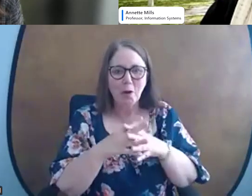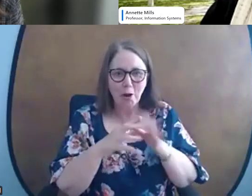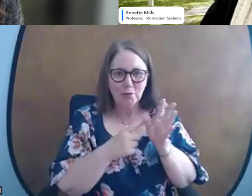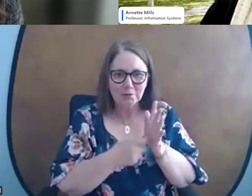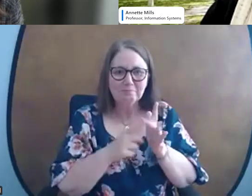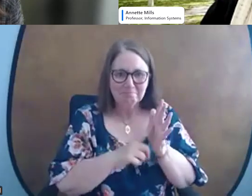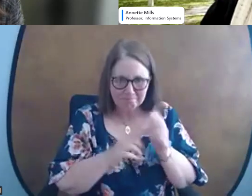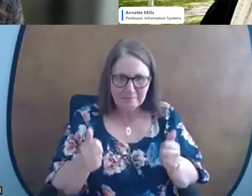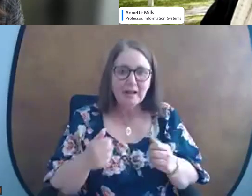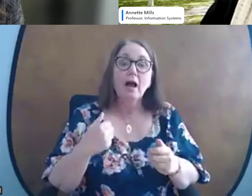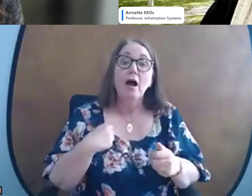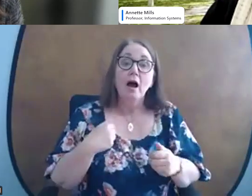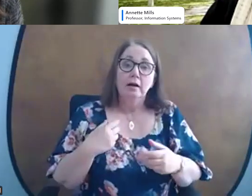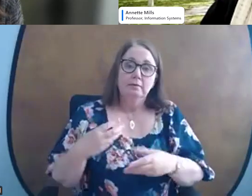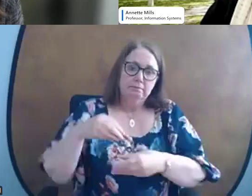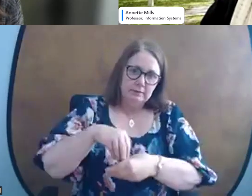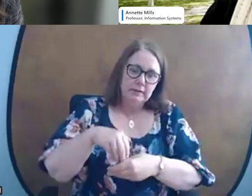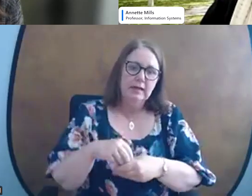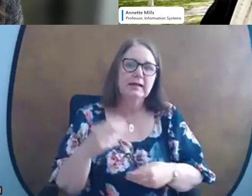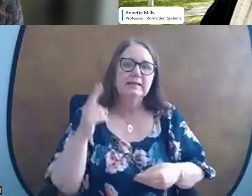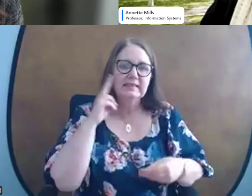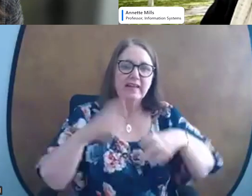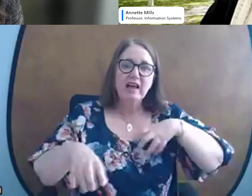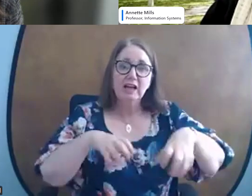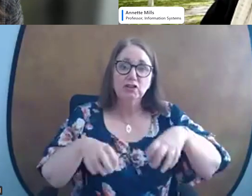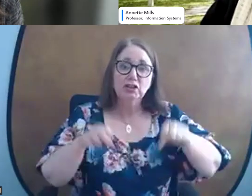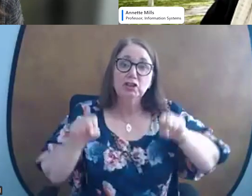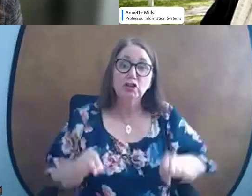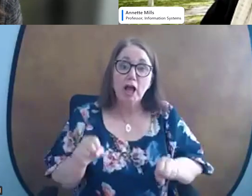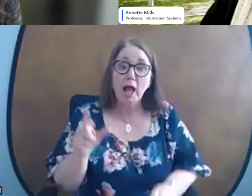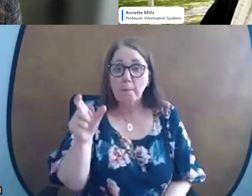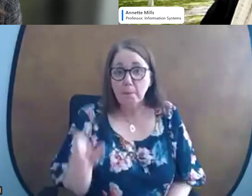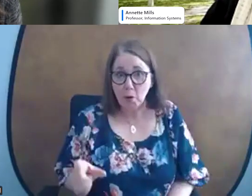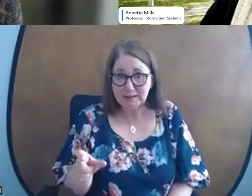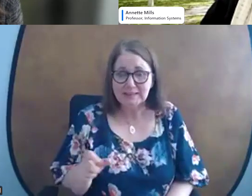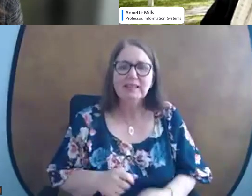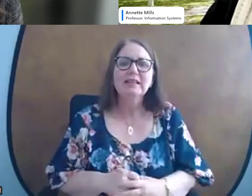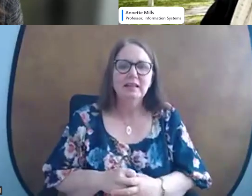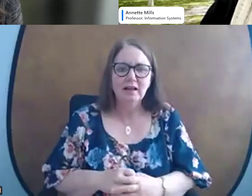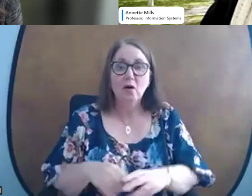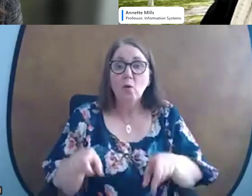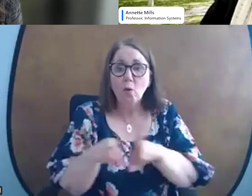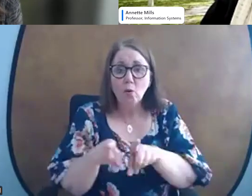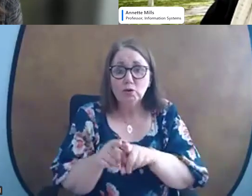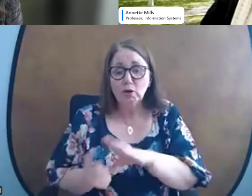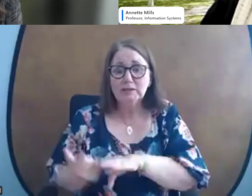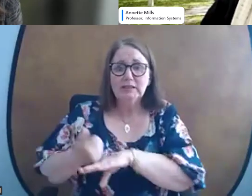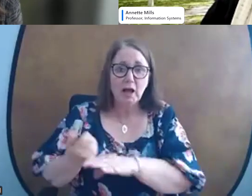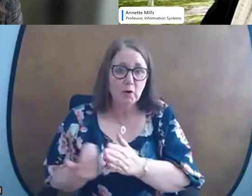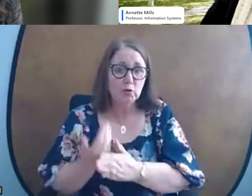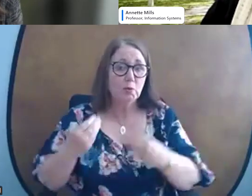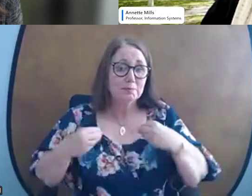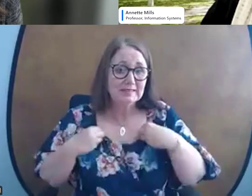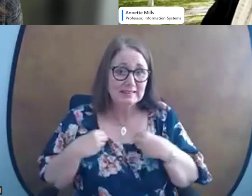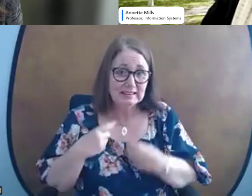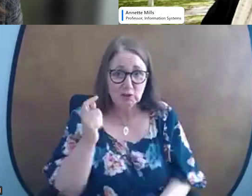herself. My name is Anne, and this is my sign name. Wirral is my last name. I am the chairperson for Deaf Action